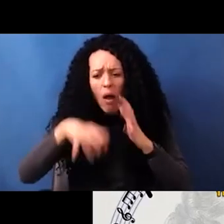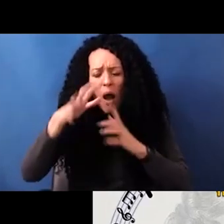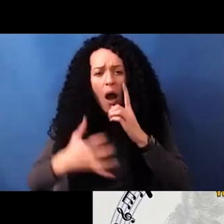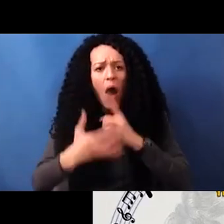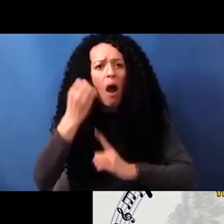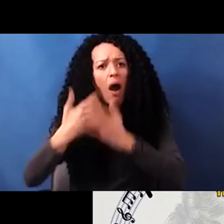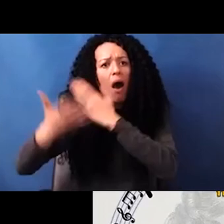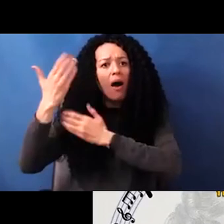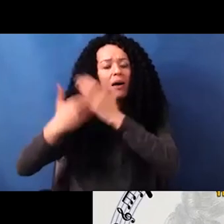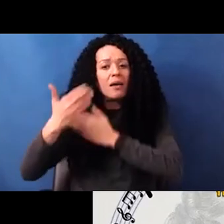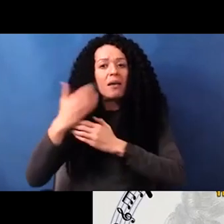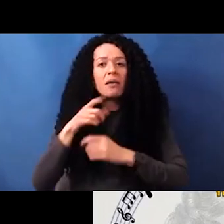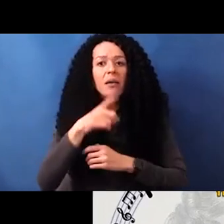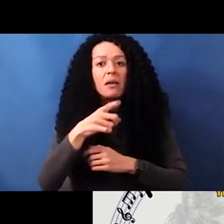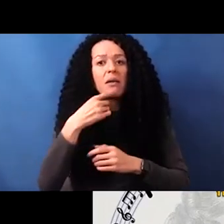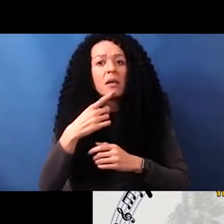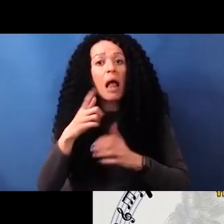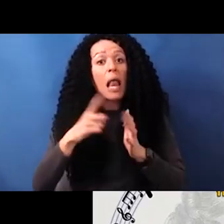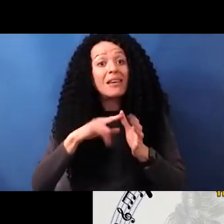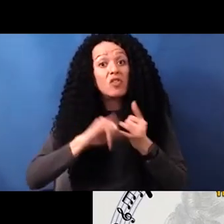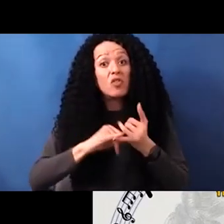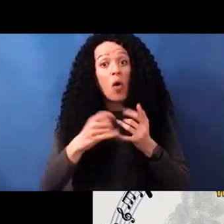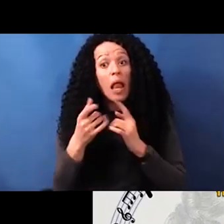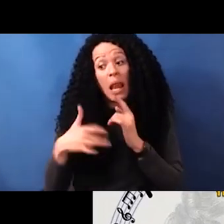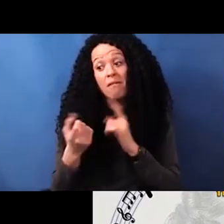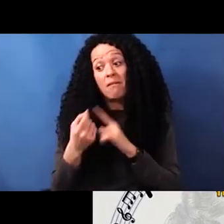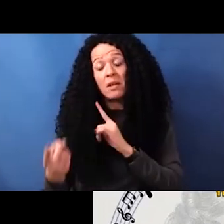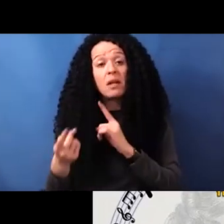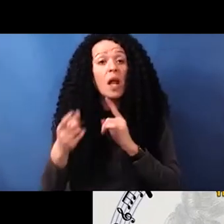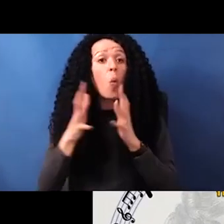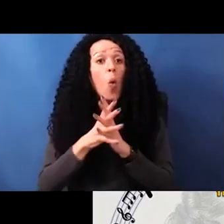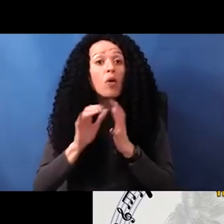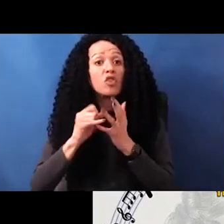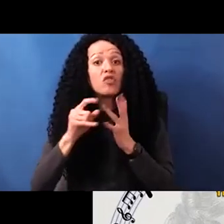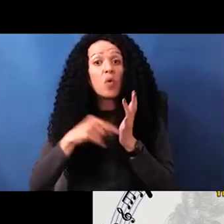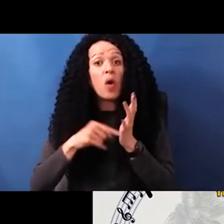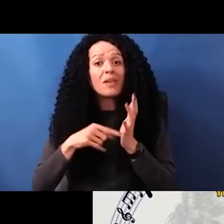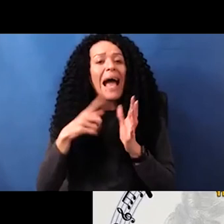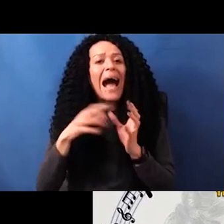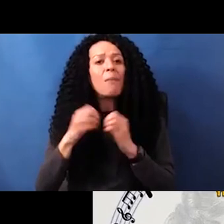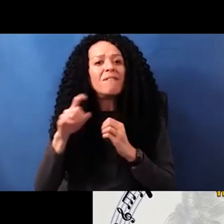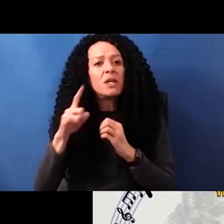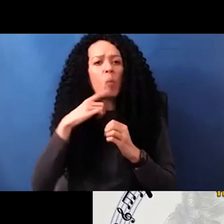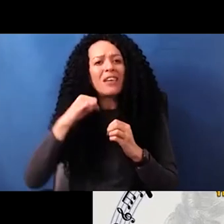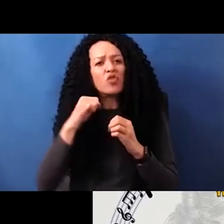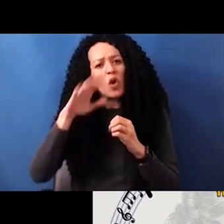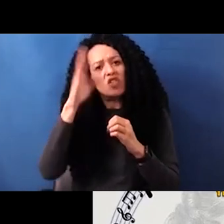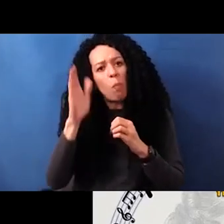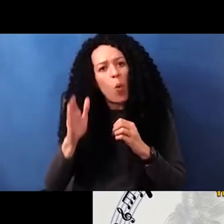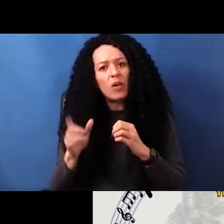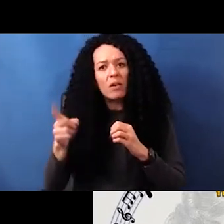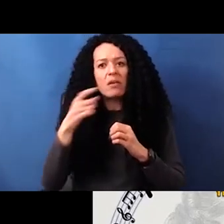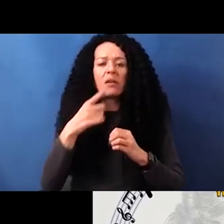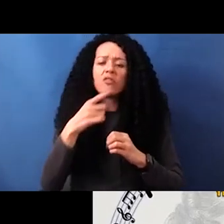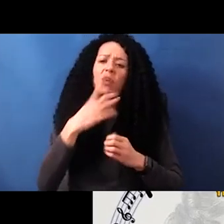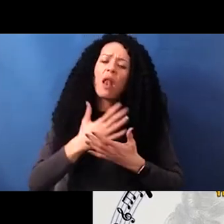Scott lived close to Somerville's old friend Sir Walter Scott in Abbotsford in the Scottish Borders and shared his and Mrs. Somerville's